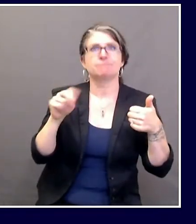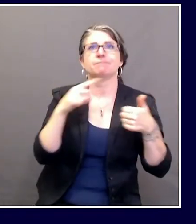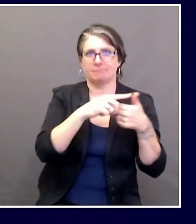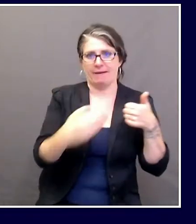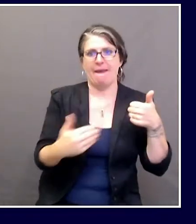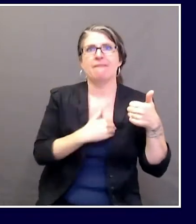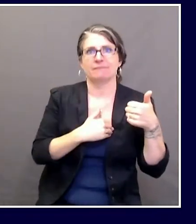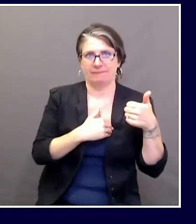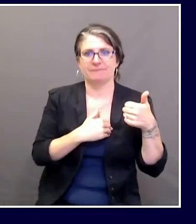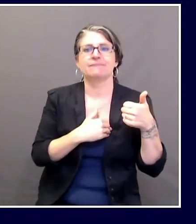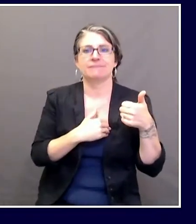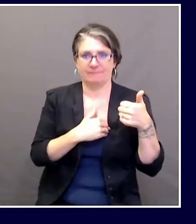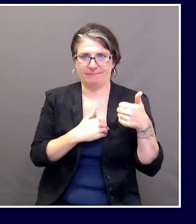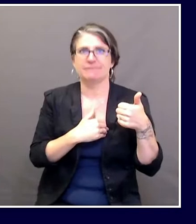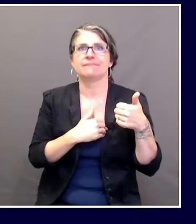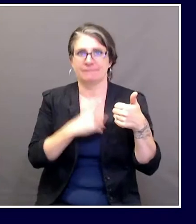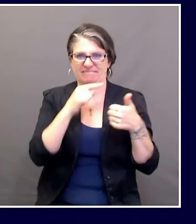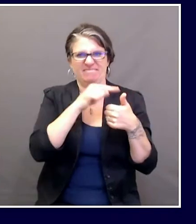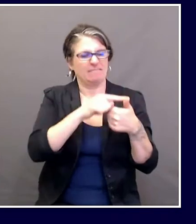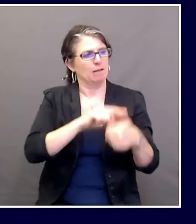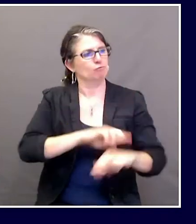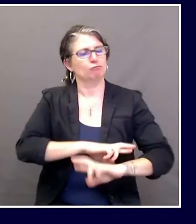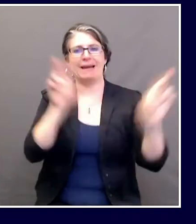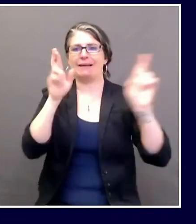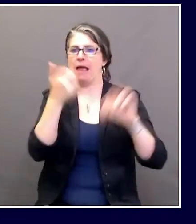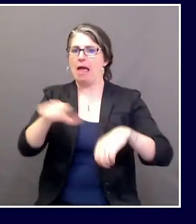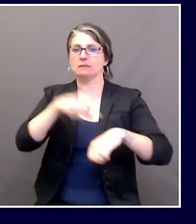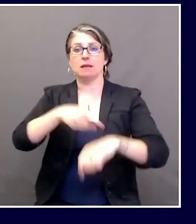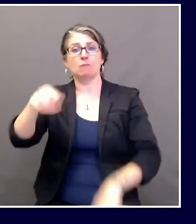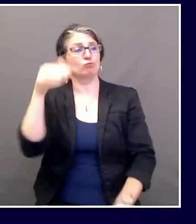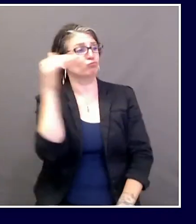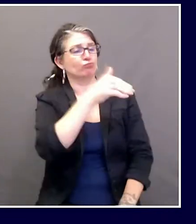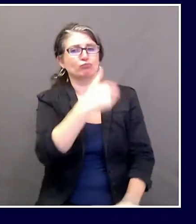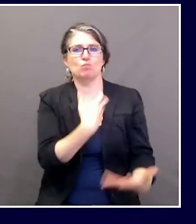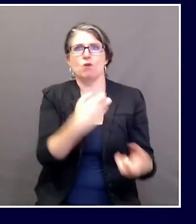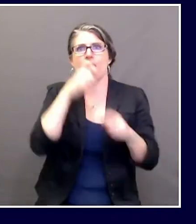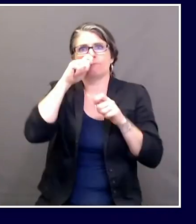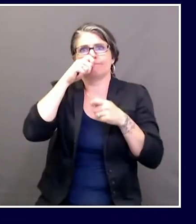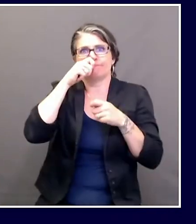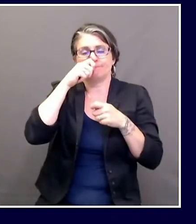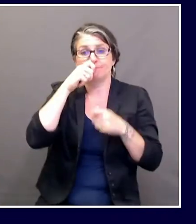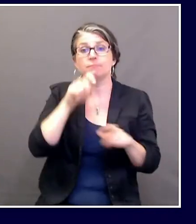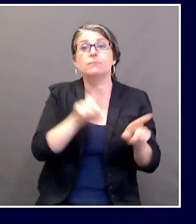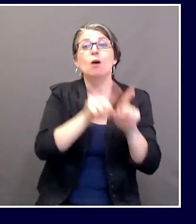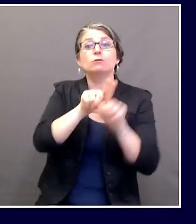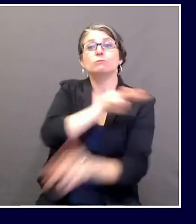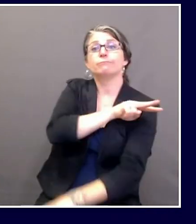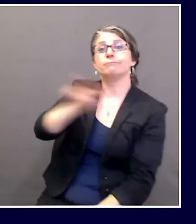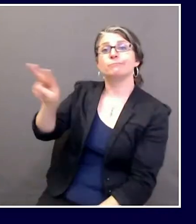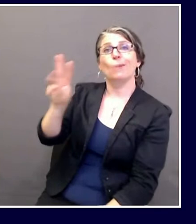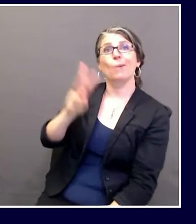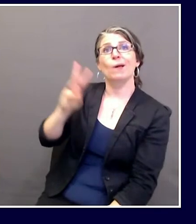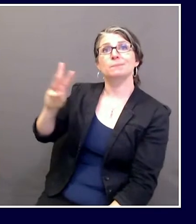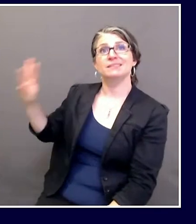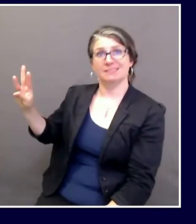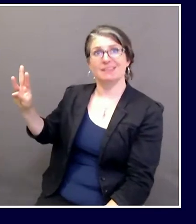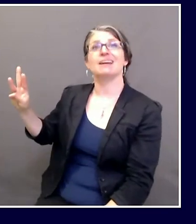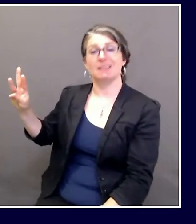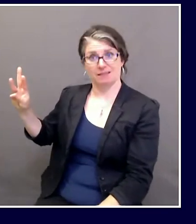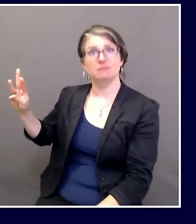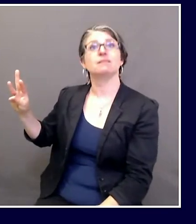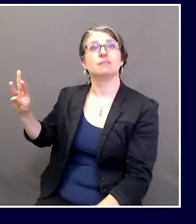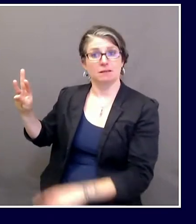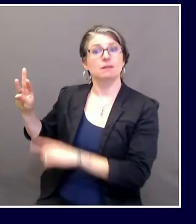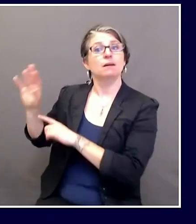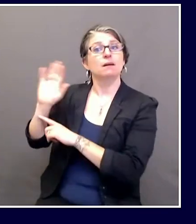Healthy testing site on the governor's website. We also have there a list of 24 swab and send sites that offer